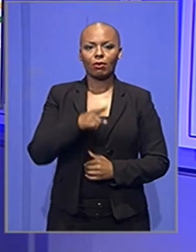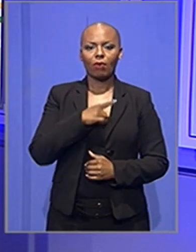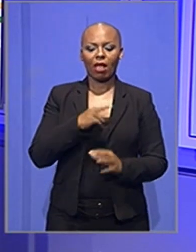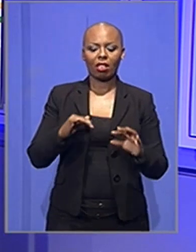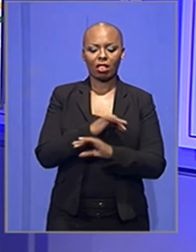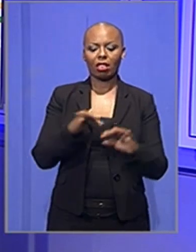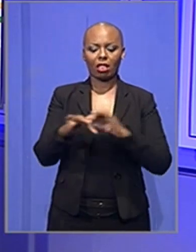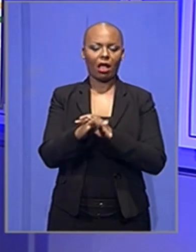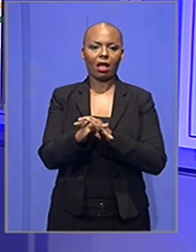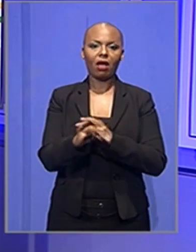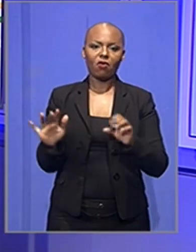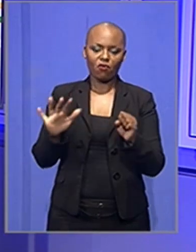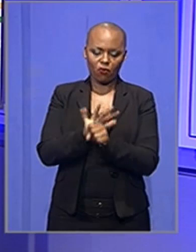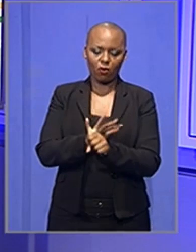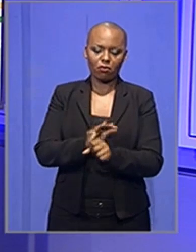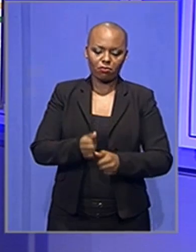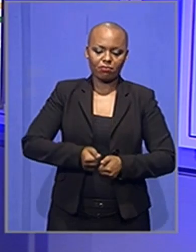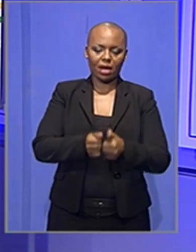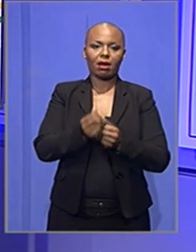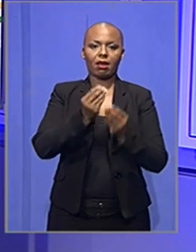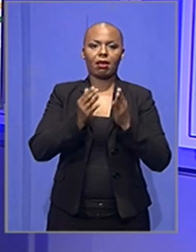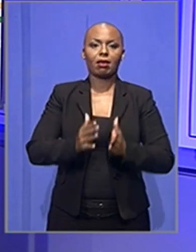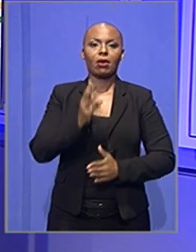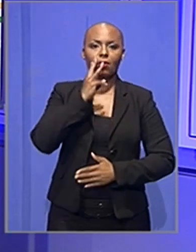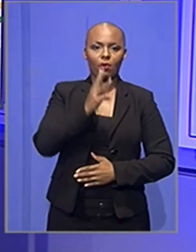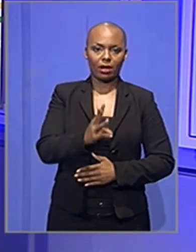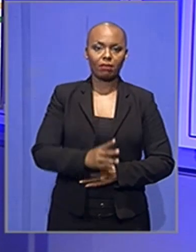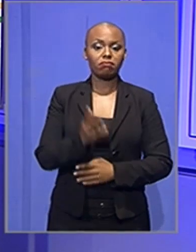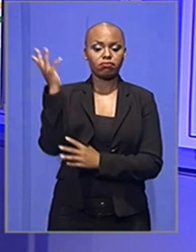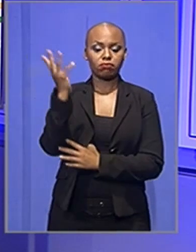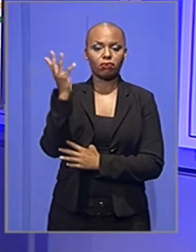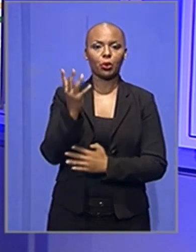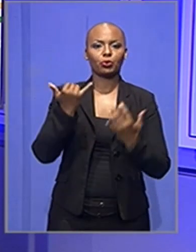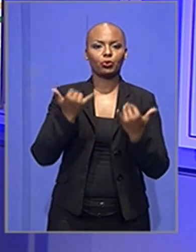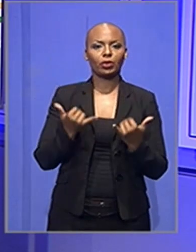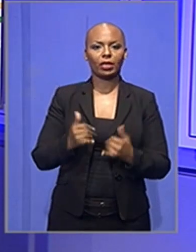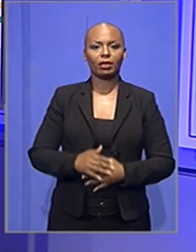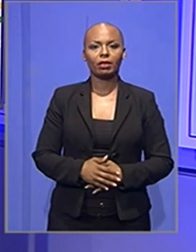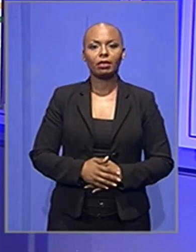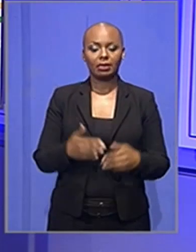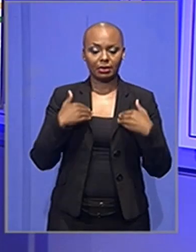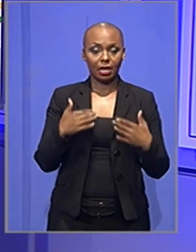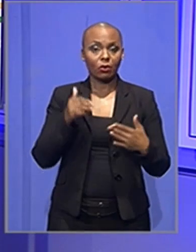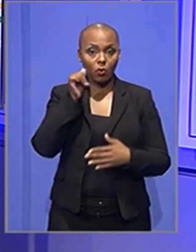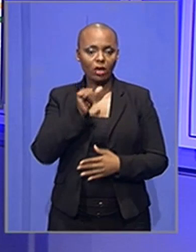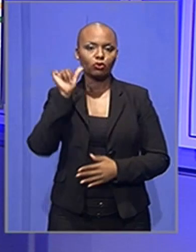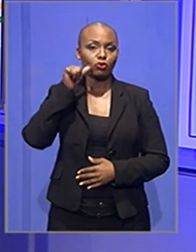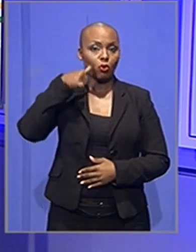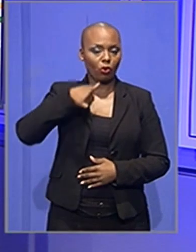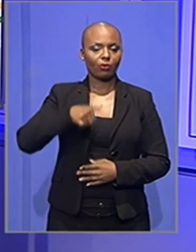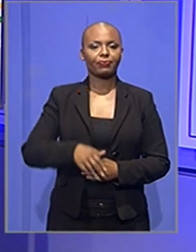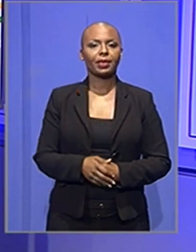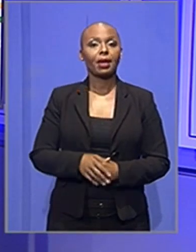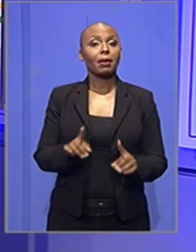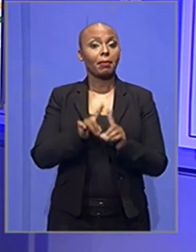matsatsi. O phatlaladitse Pretoria ka jeno hore bana ba tla kgutlela dikolong tlasa tsamaiso e tlwaelehileng ho qala hosane. Le ha ho le jwalo,